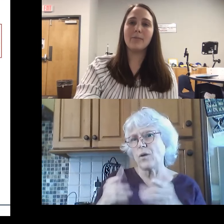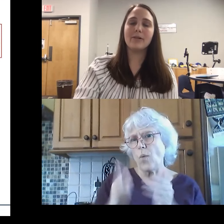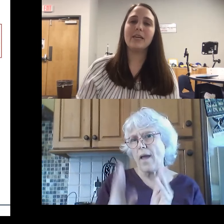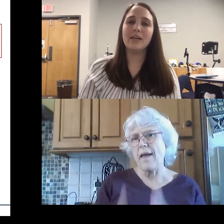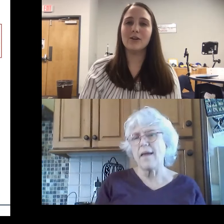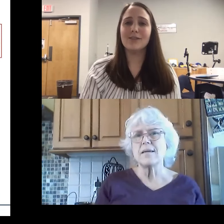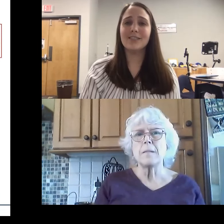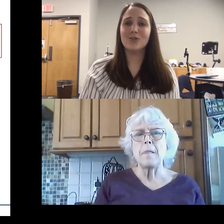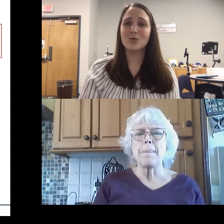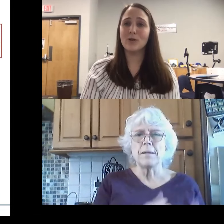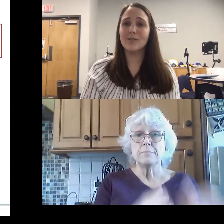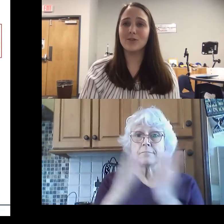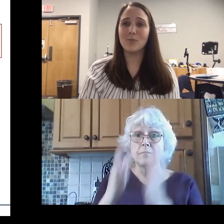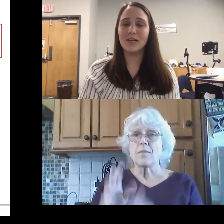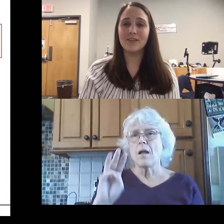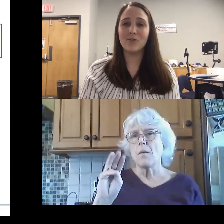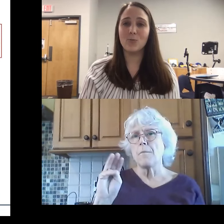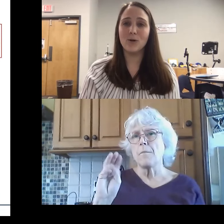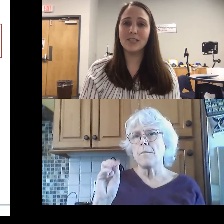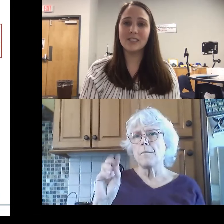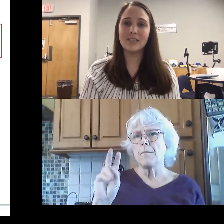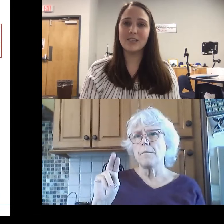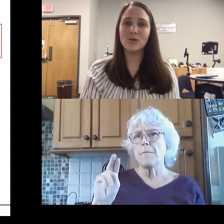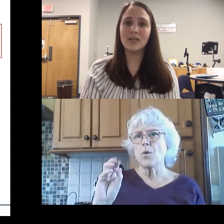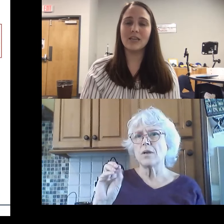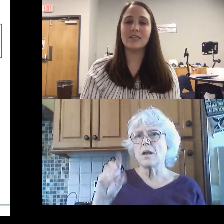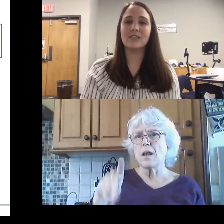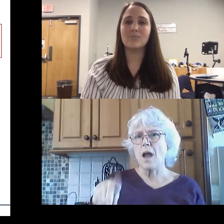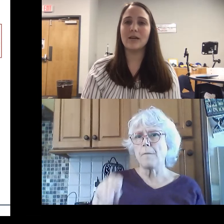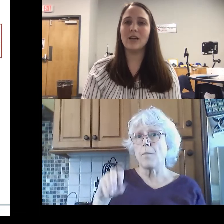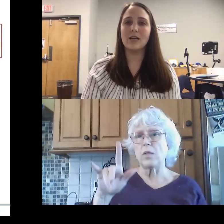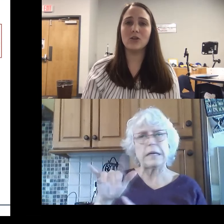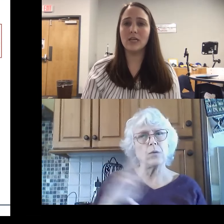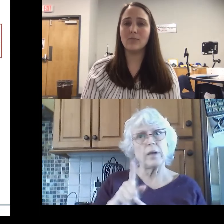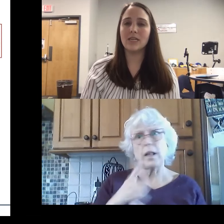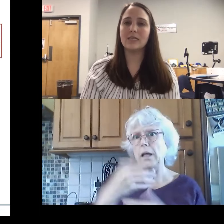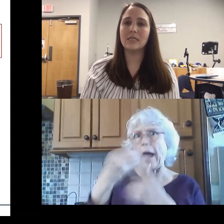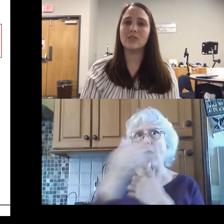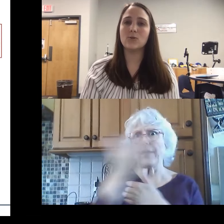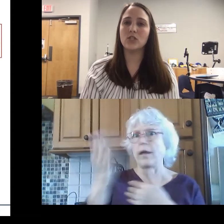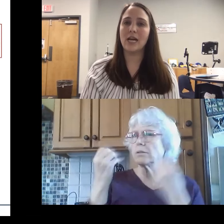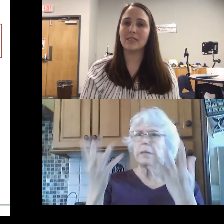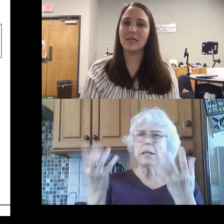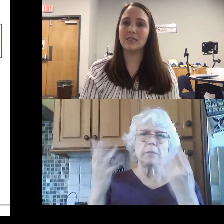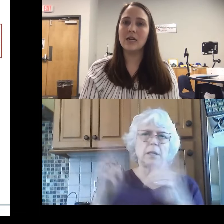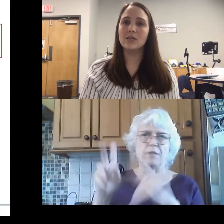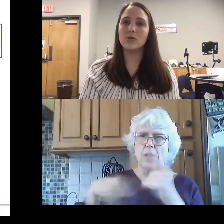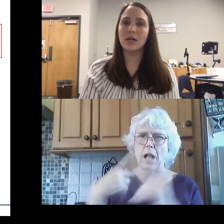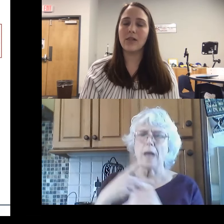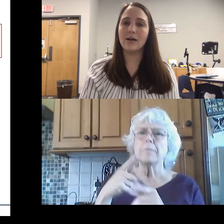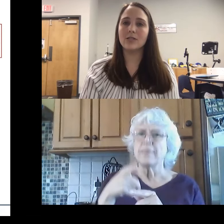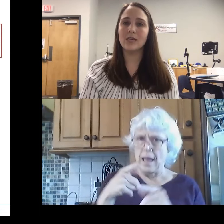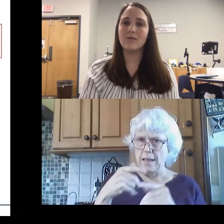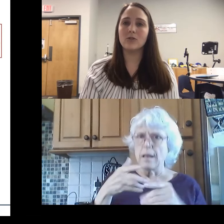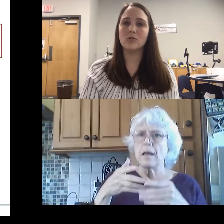the monopoly here, this is just one of so many different ones. This one is unique because it is switch access. So